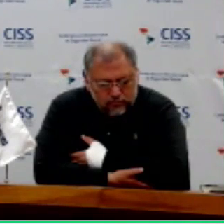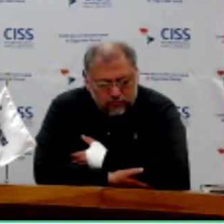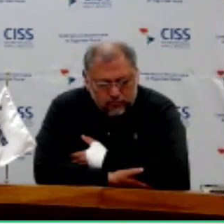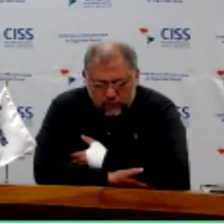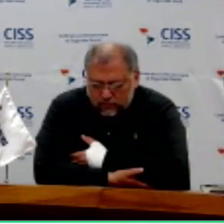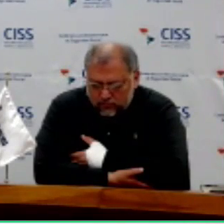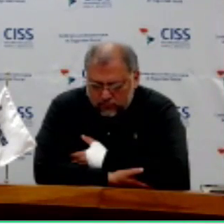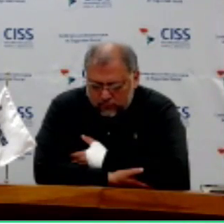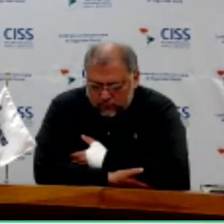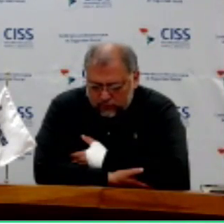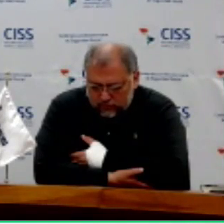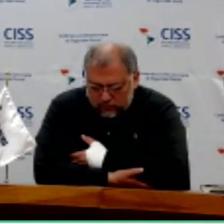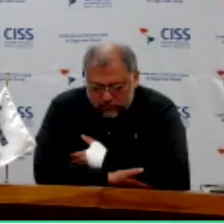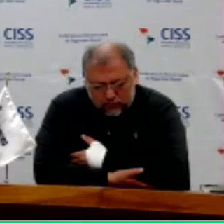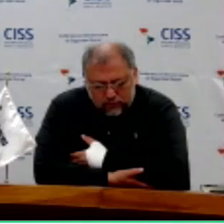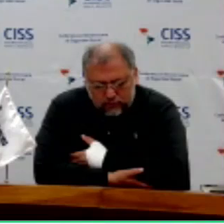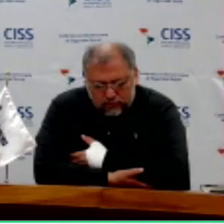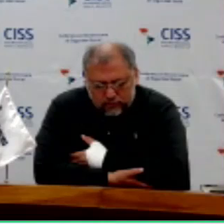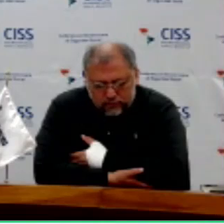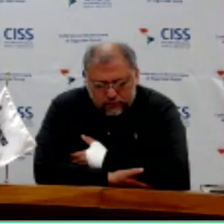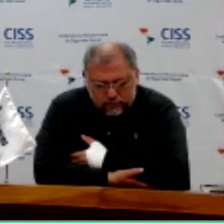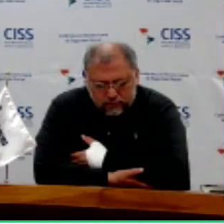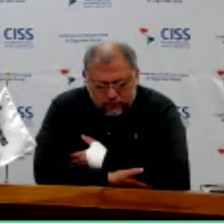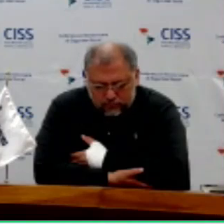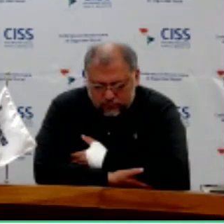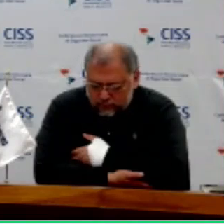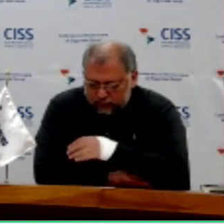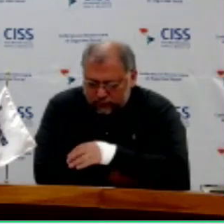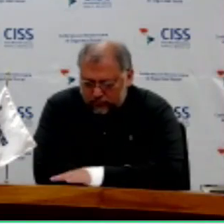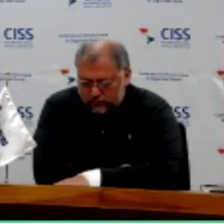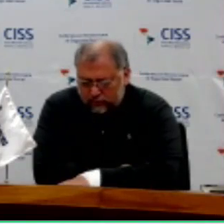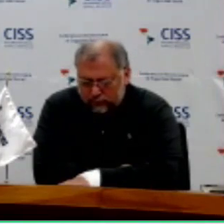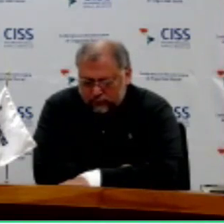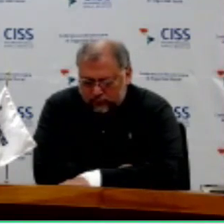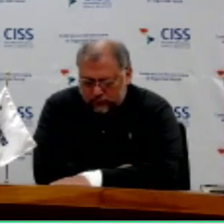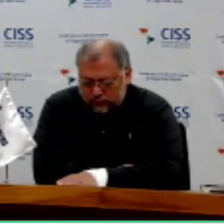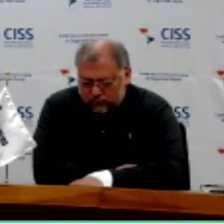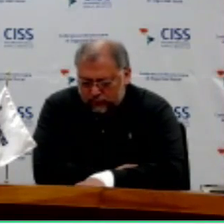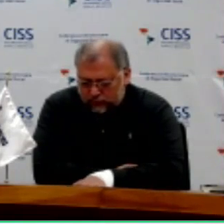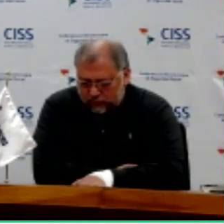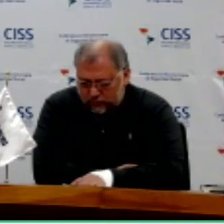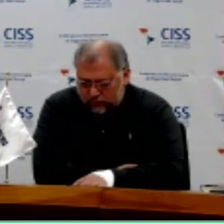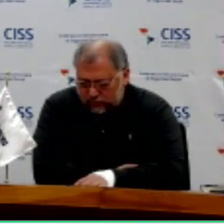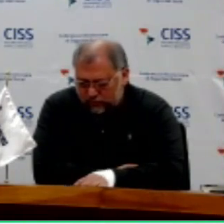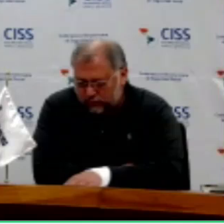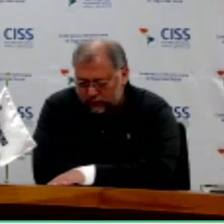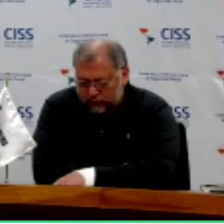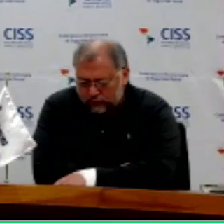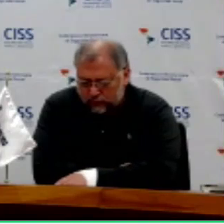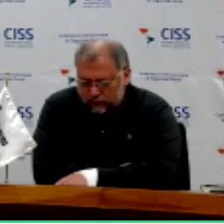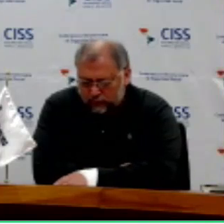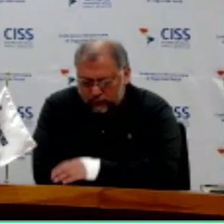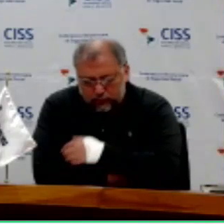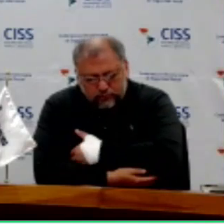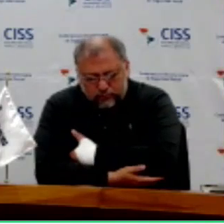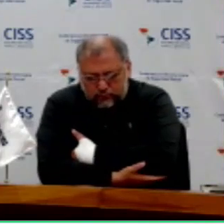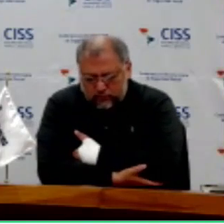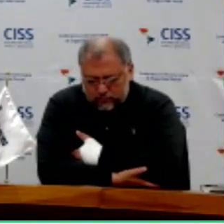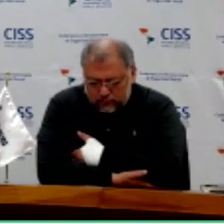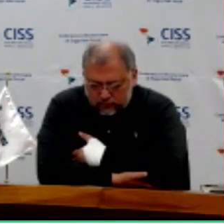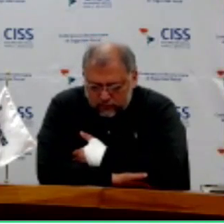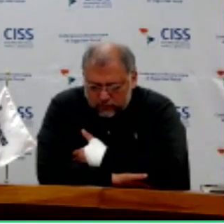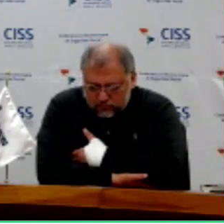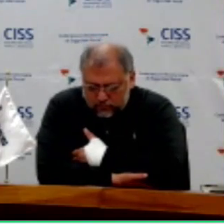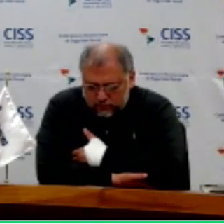live with some sort of disability or experience any challenging issues during their